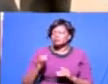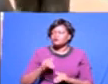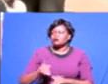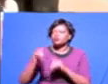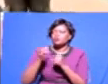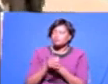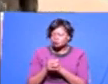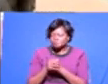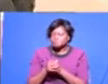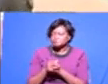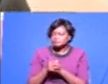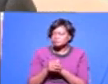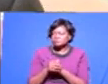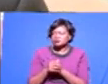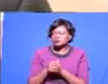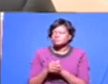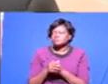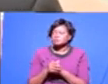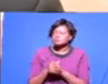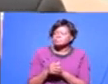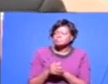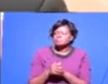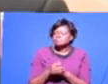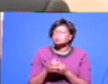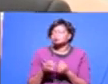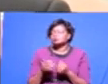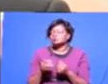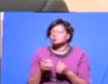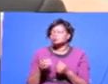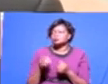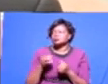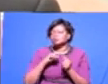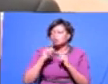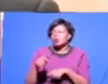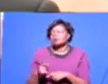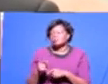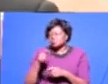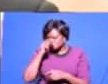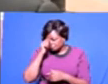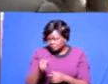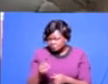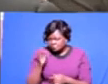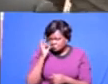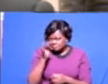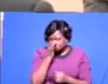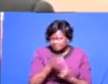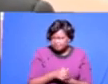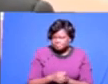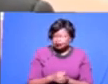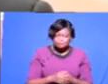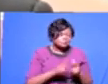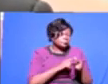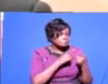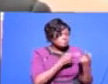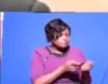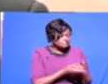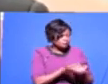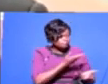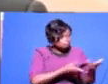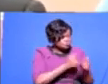People of Kenya at Parliament Building in Nairobi to pay my respects to this great man. Yes, and also you were able to interact with